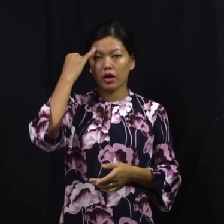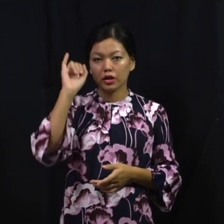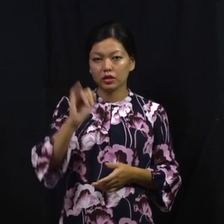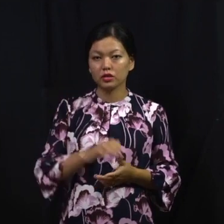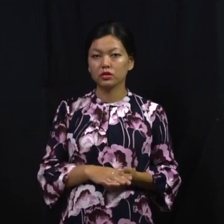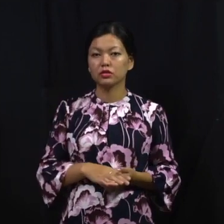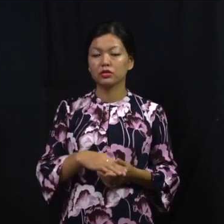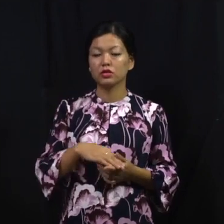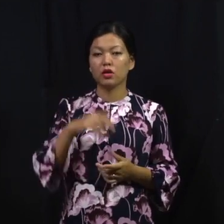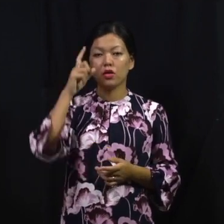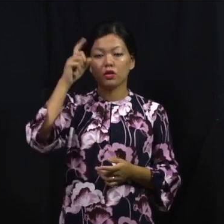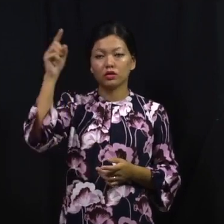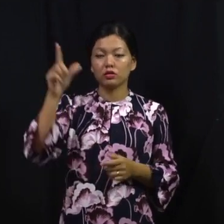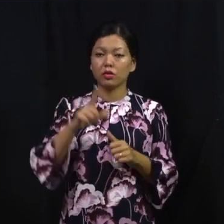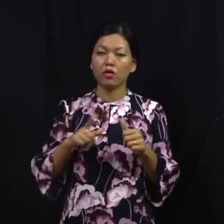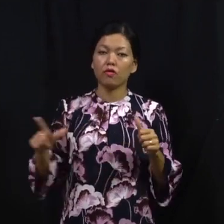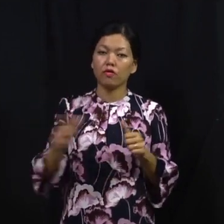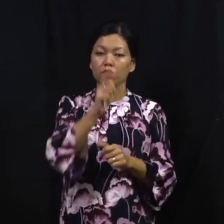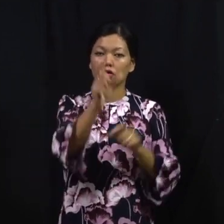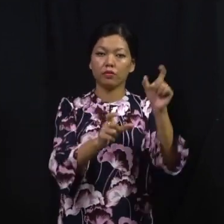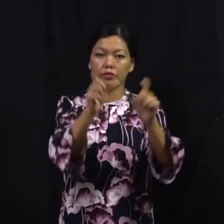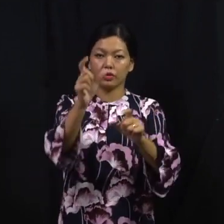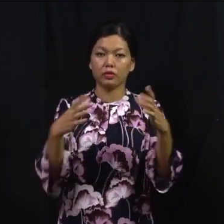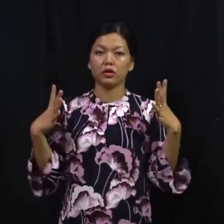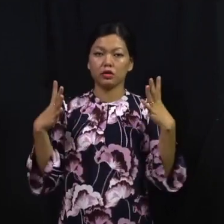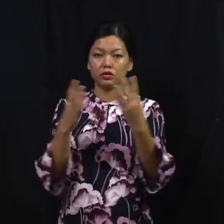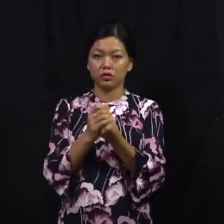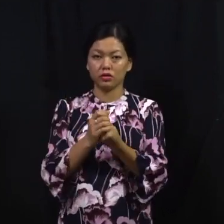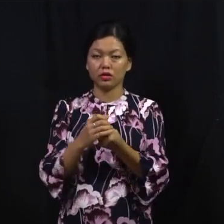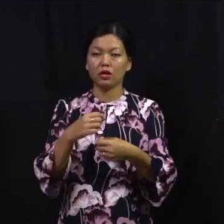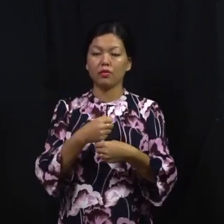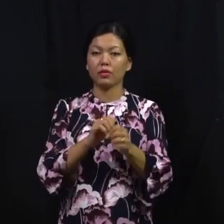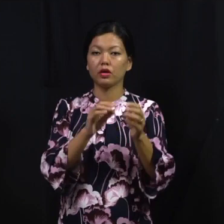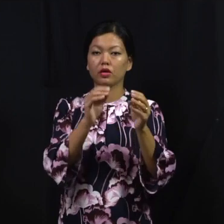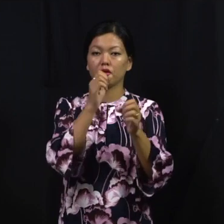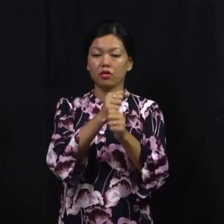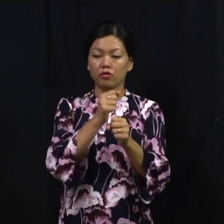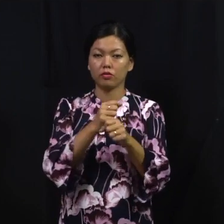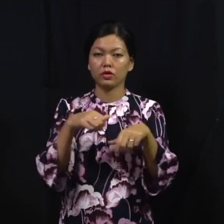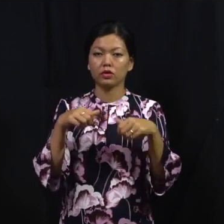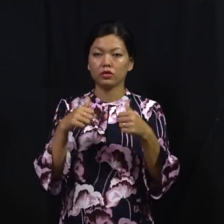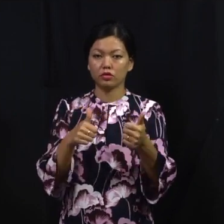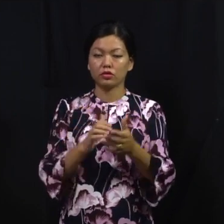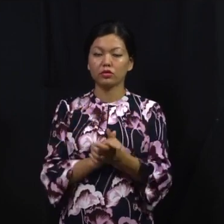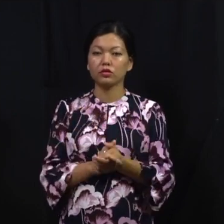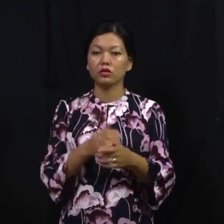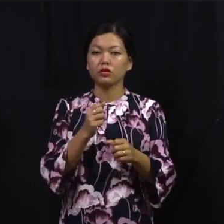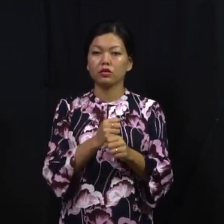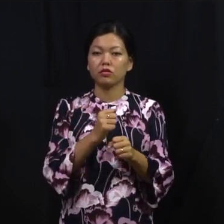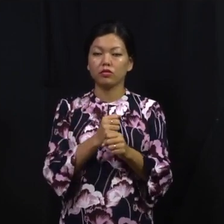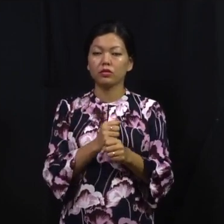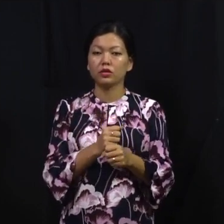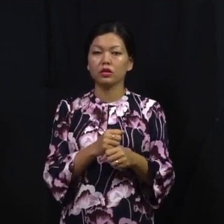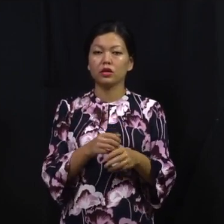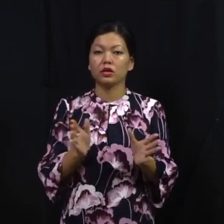government must rule, or in which direction or in which way, okay, what relief has to be given when the country is facing a crisis,